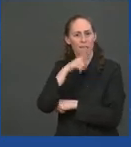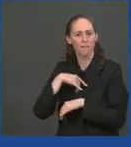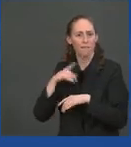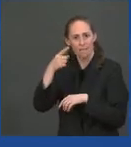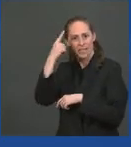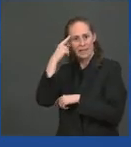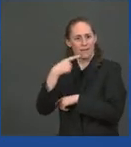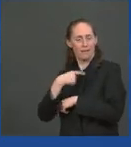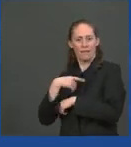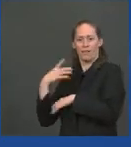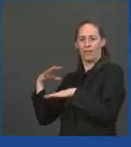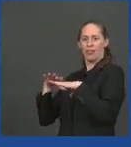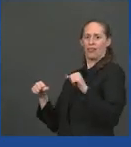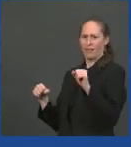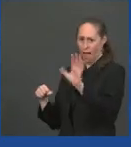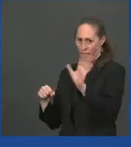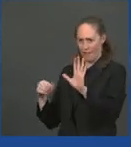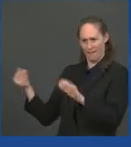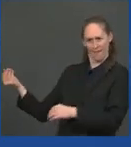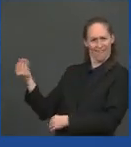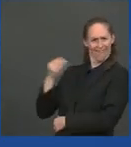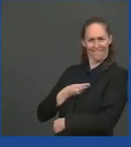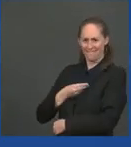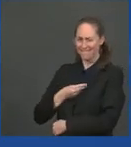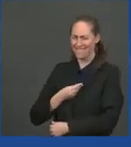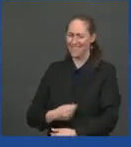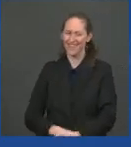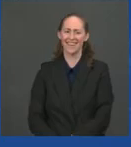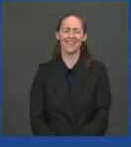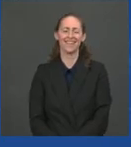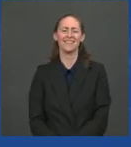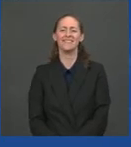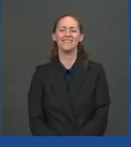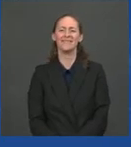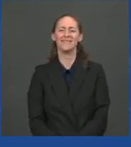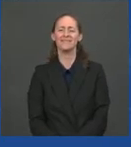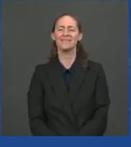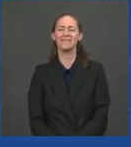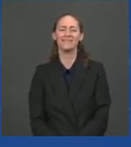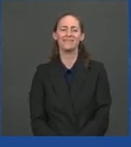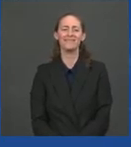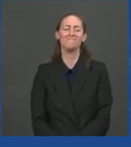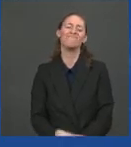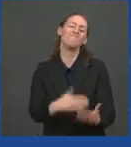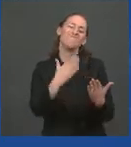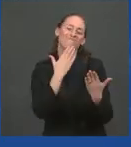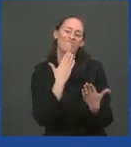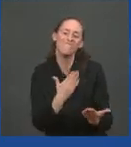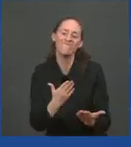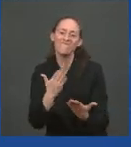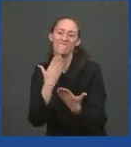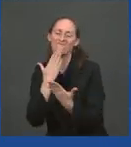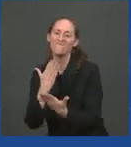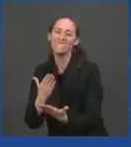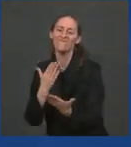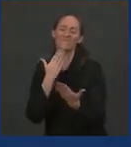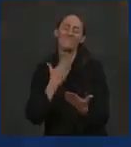There you go. Well, thank you. Thank you, thank you, thank you.